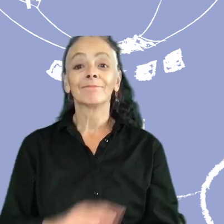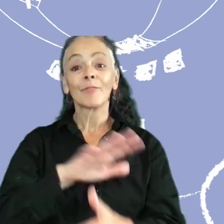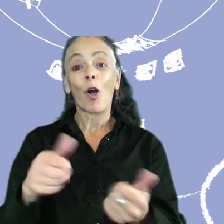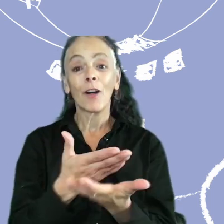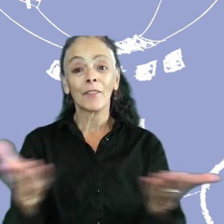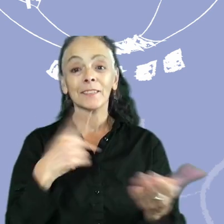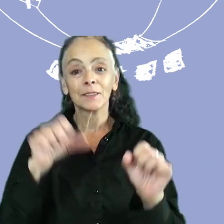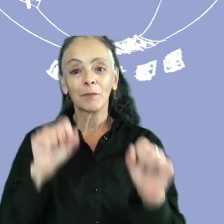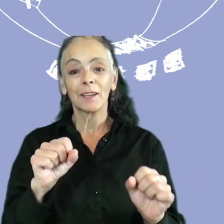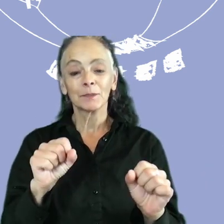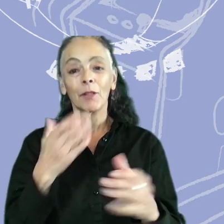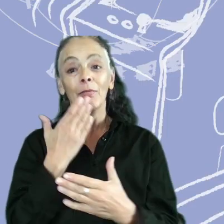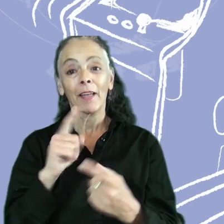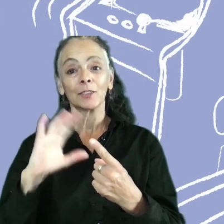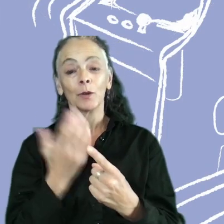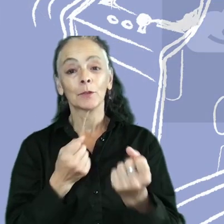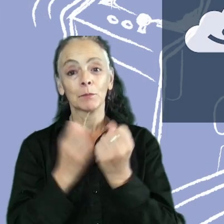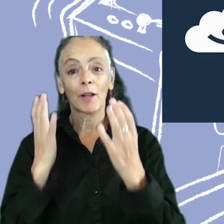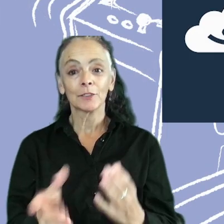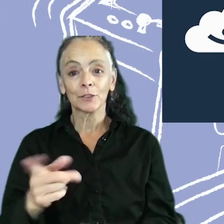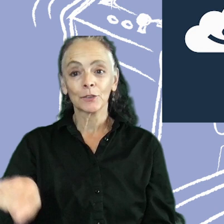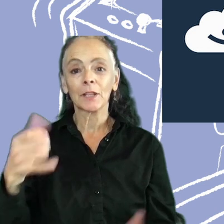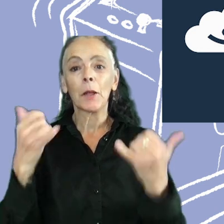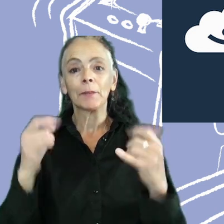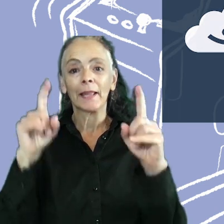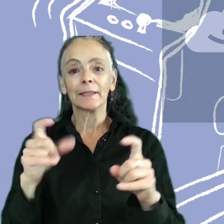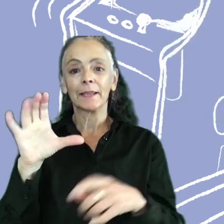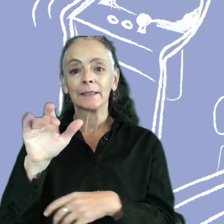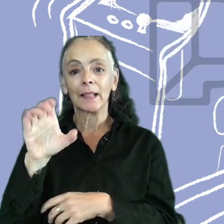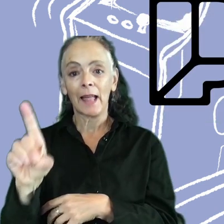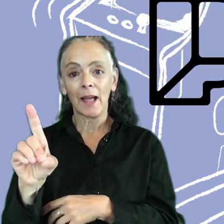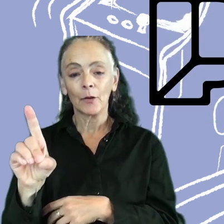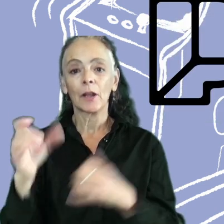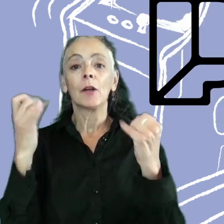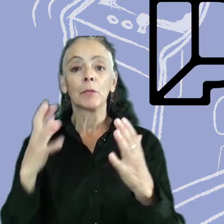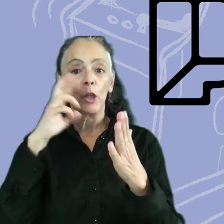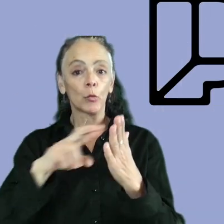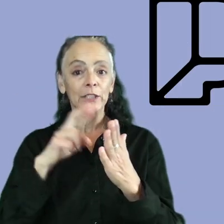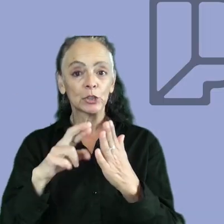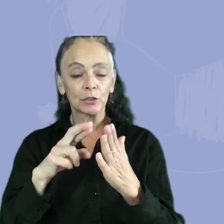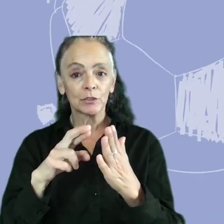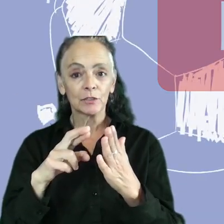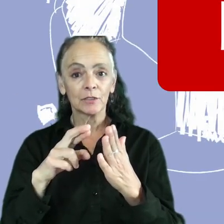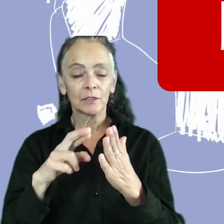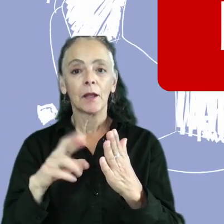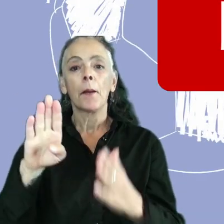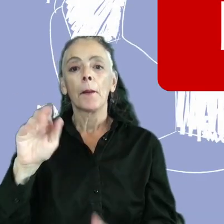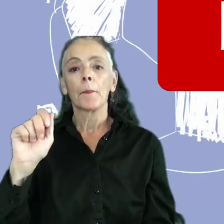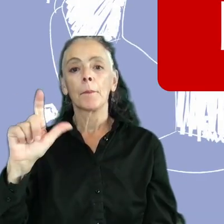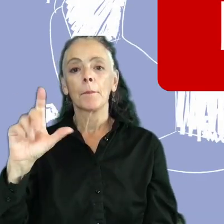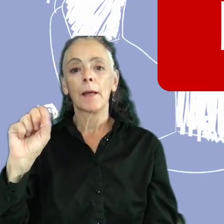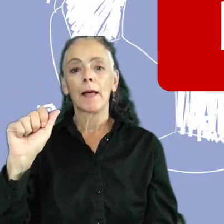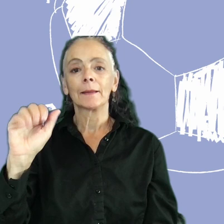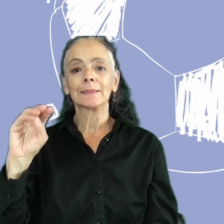All this is possible thanks to our sponsors, Playtest Cloud, Player Research, Balsamic,